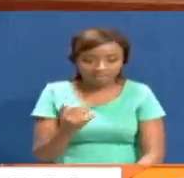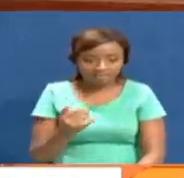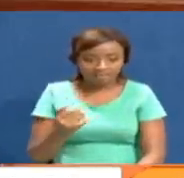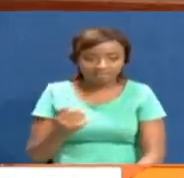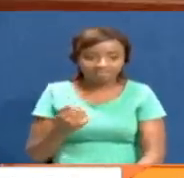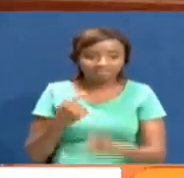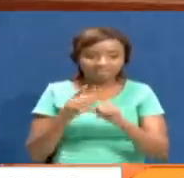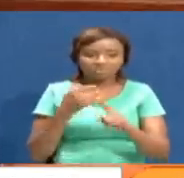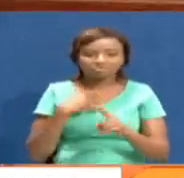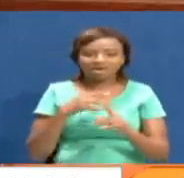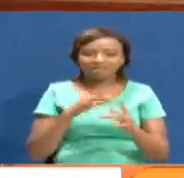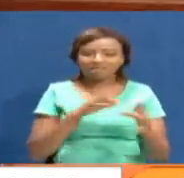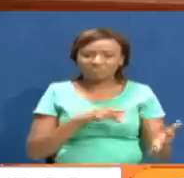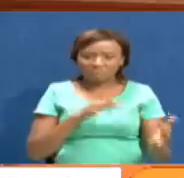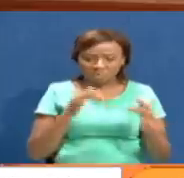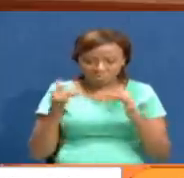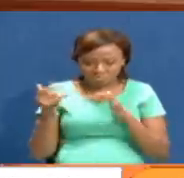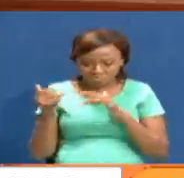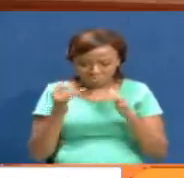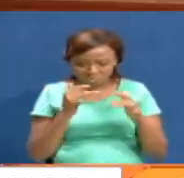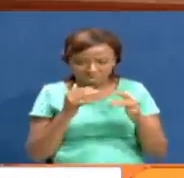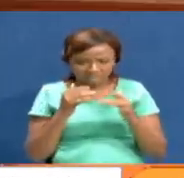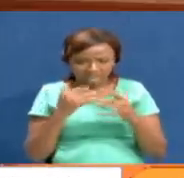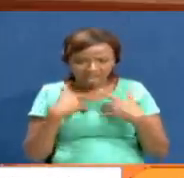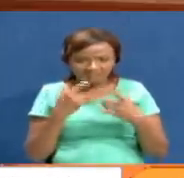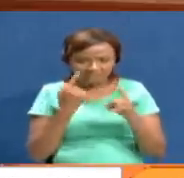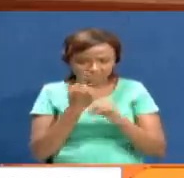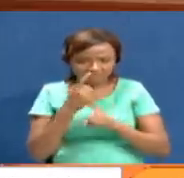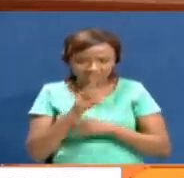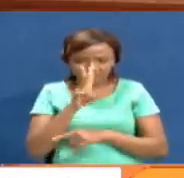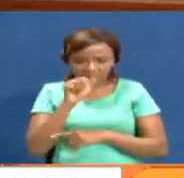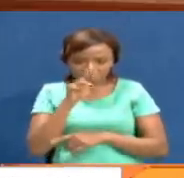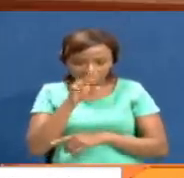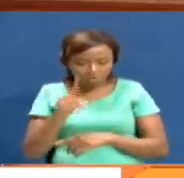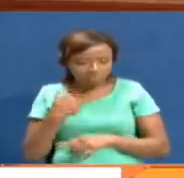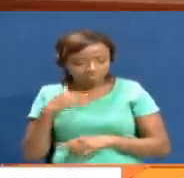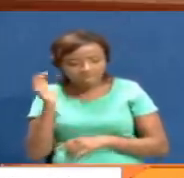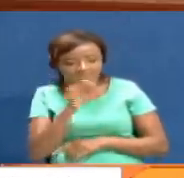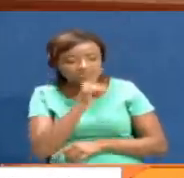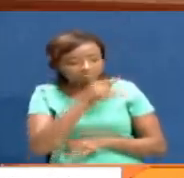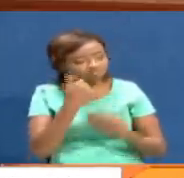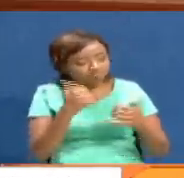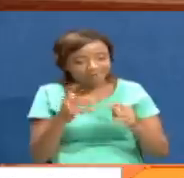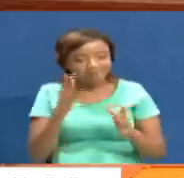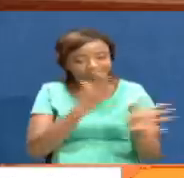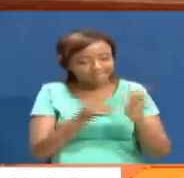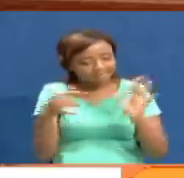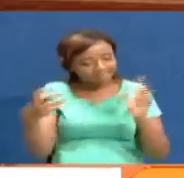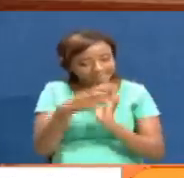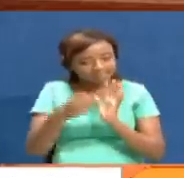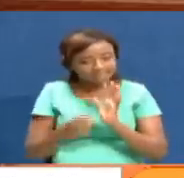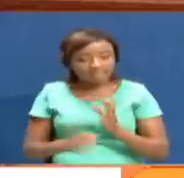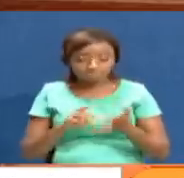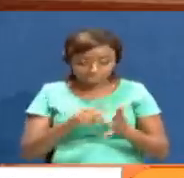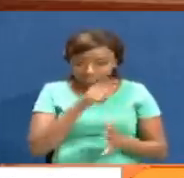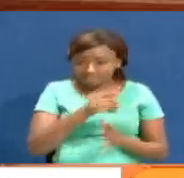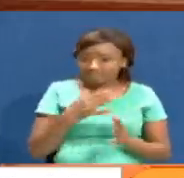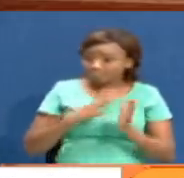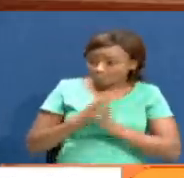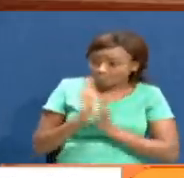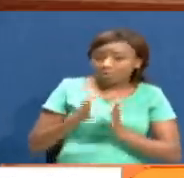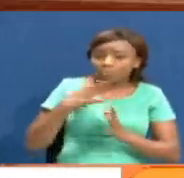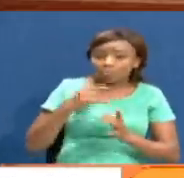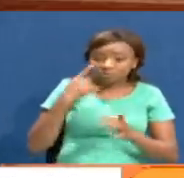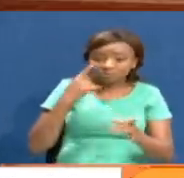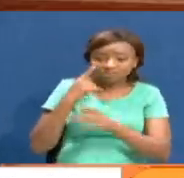and their different wards will hold them responsible for what development they've done. So they are also eager